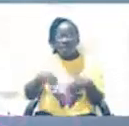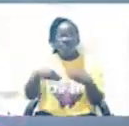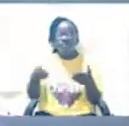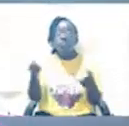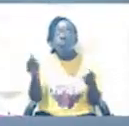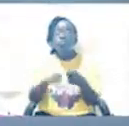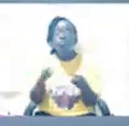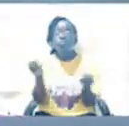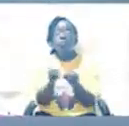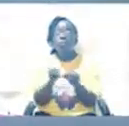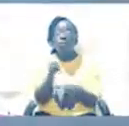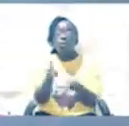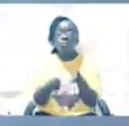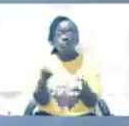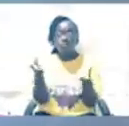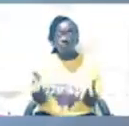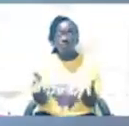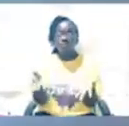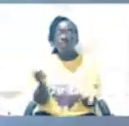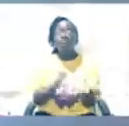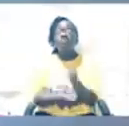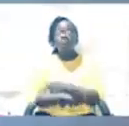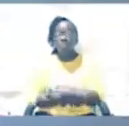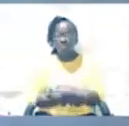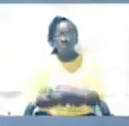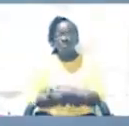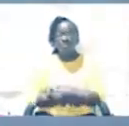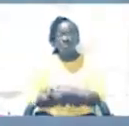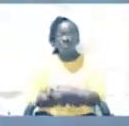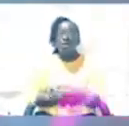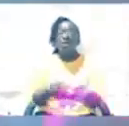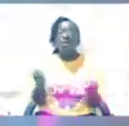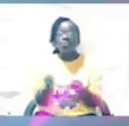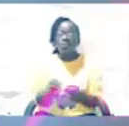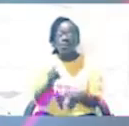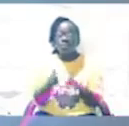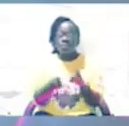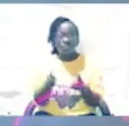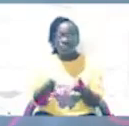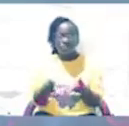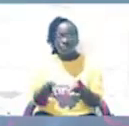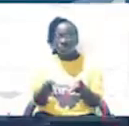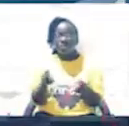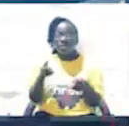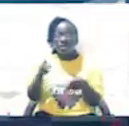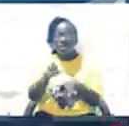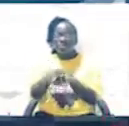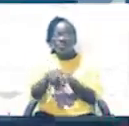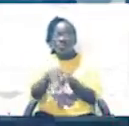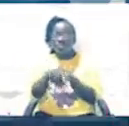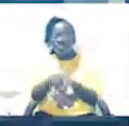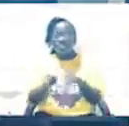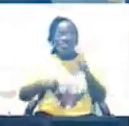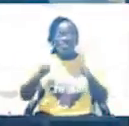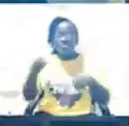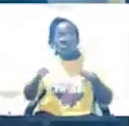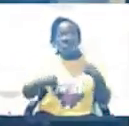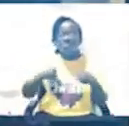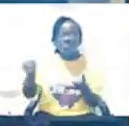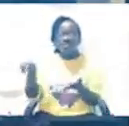people pray so and they jump and dance and pretend that everything is all right, but it is not.